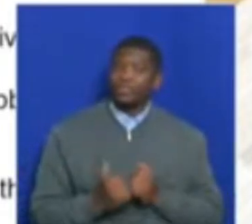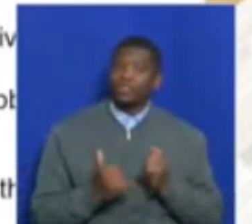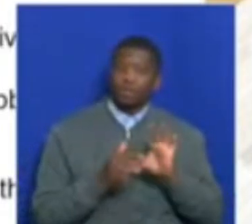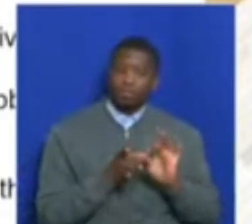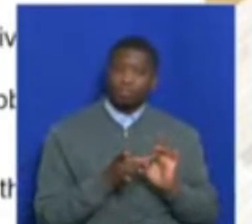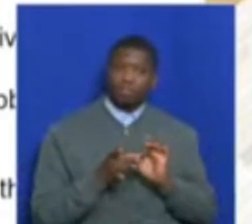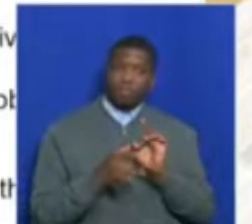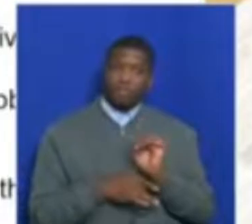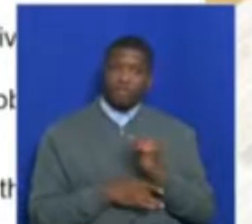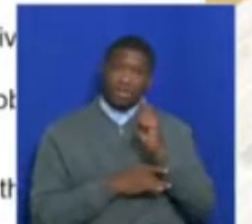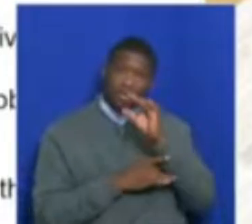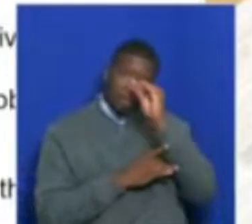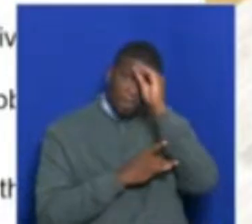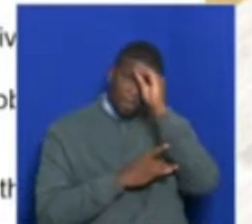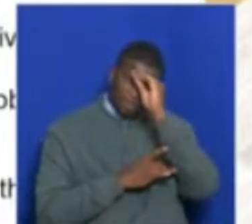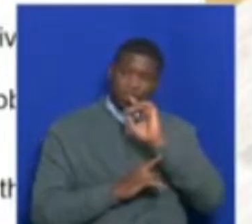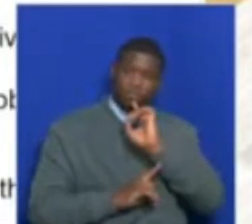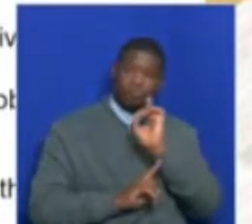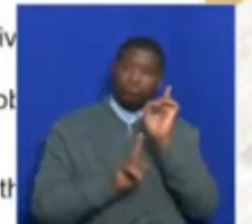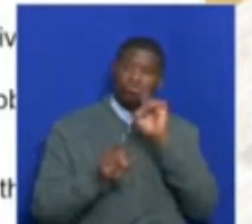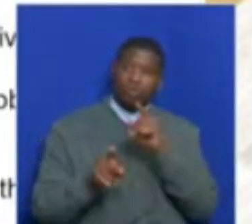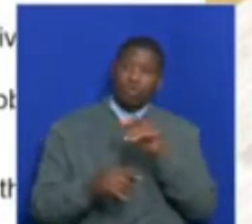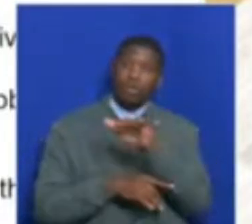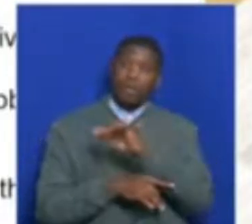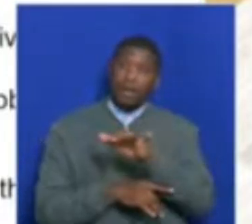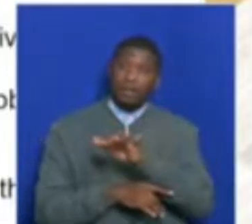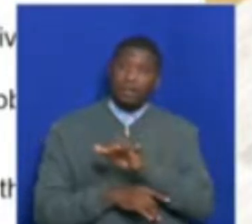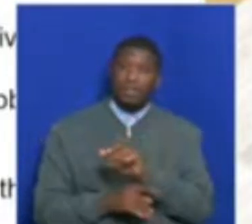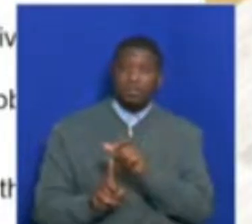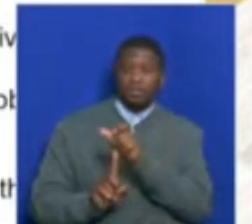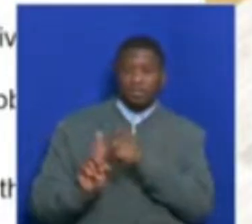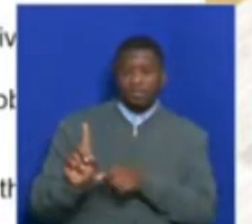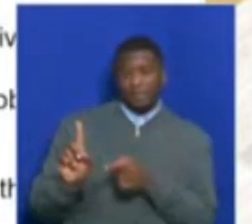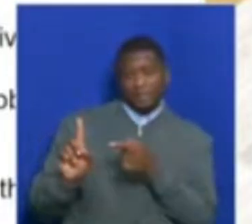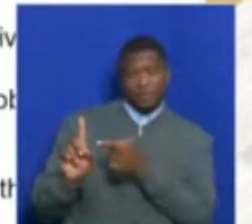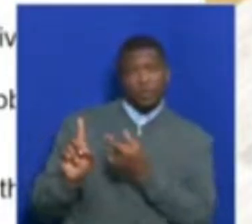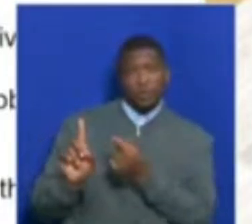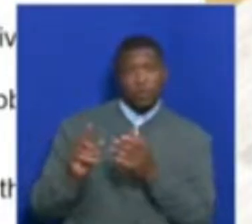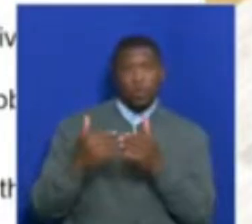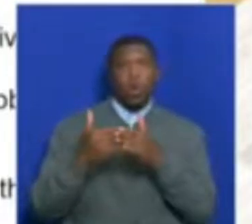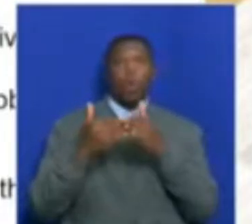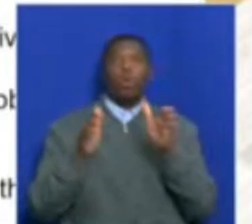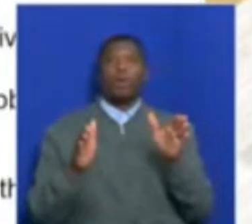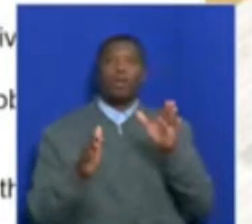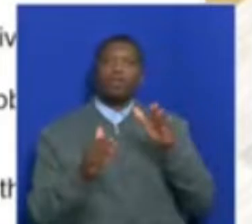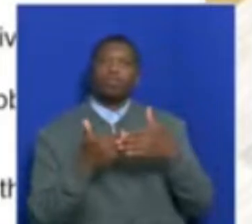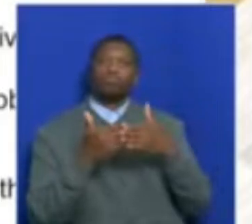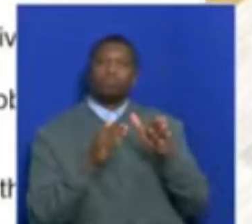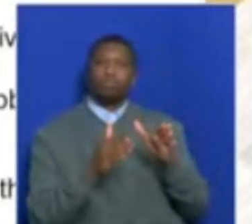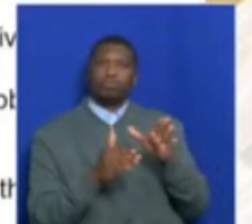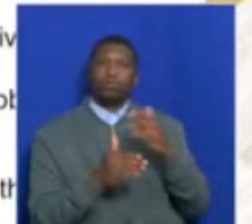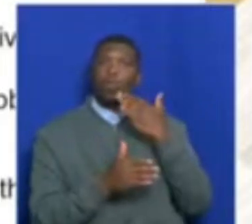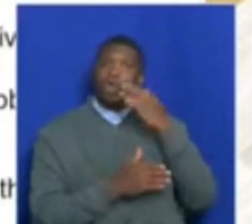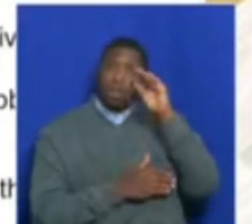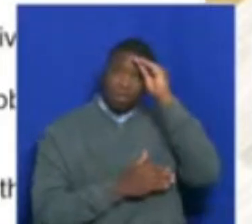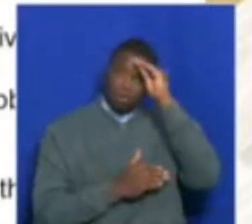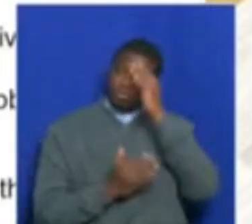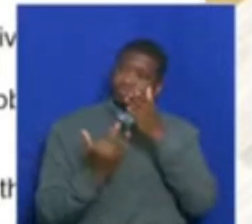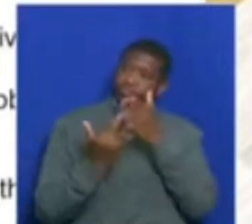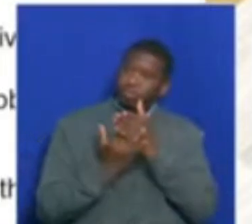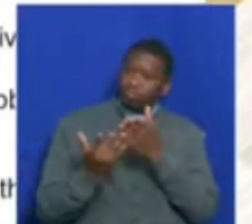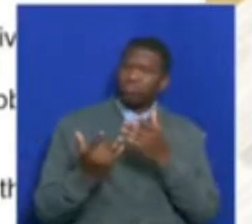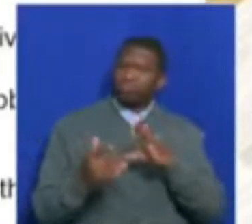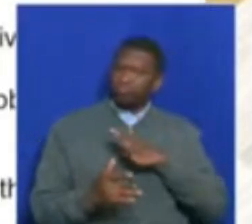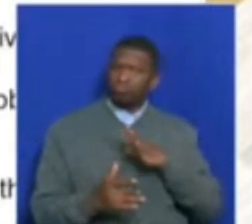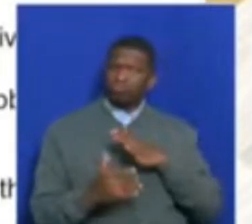responding to the scene, the deceased was the one who opened the door when the police requested entry to the lodge. Members of the